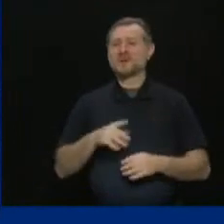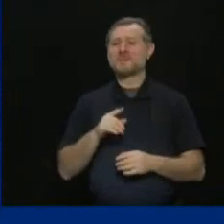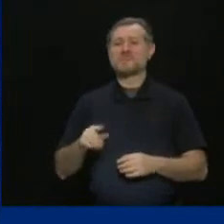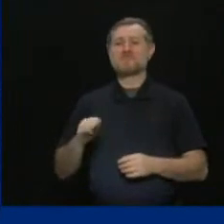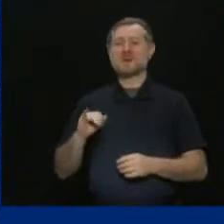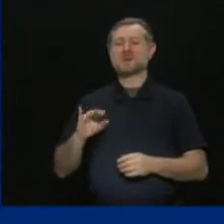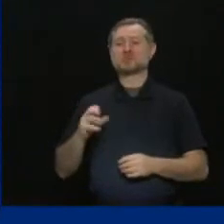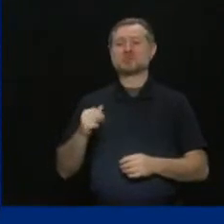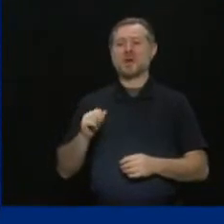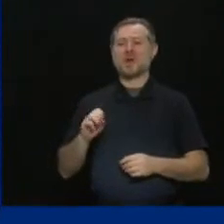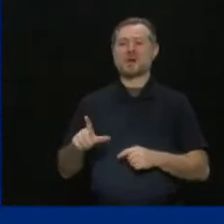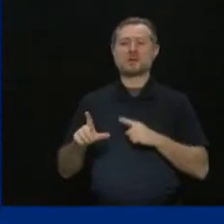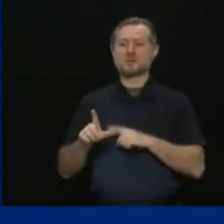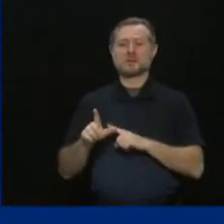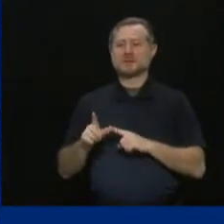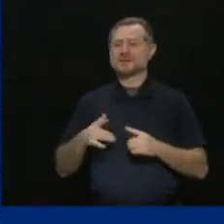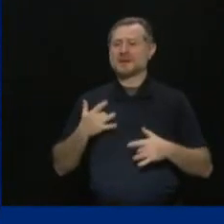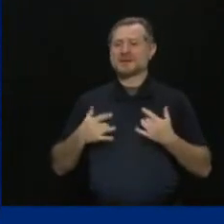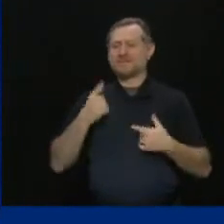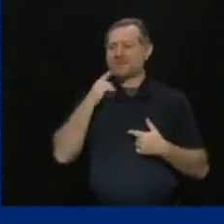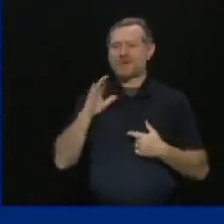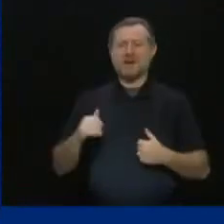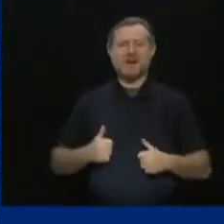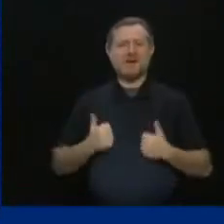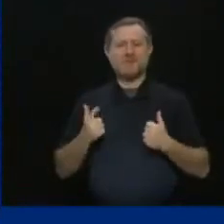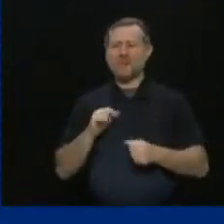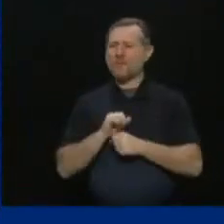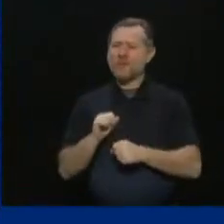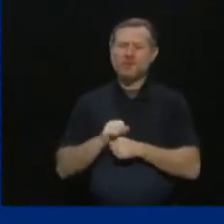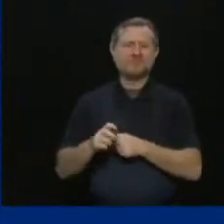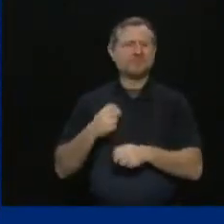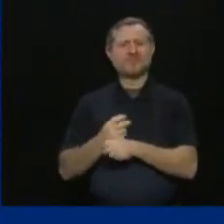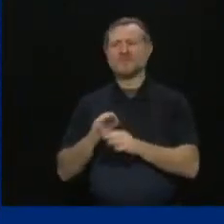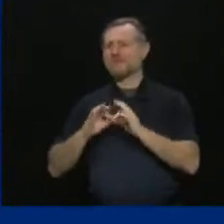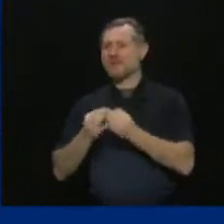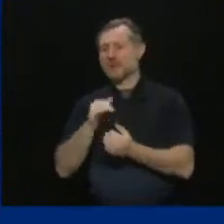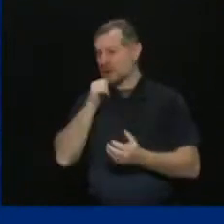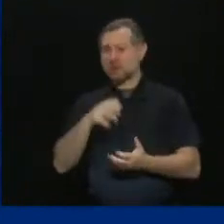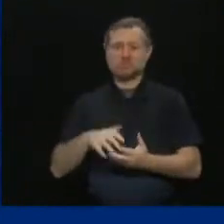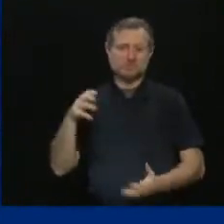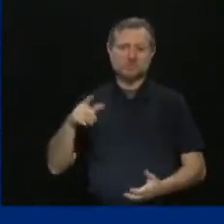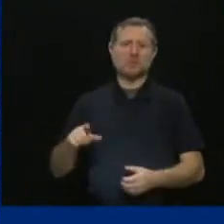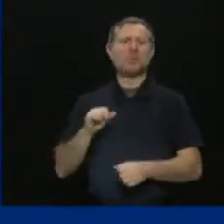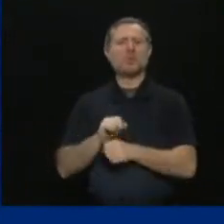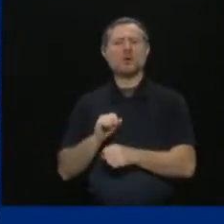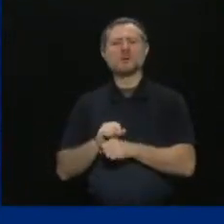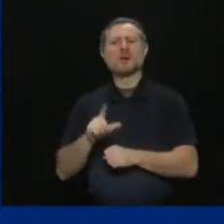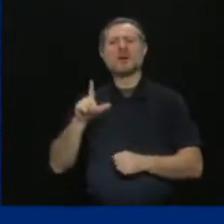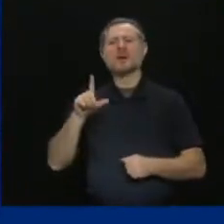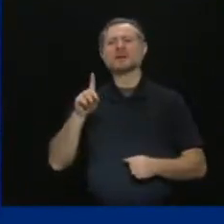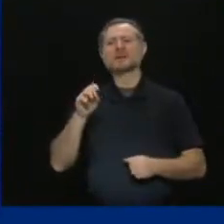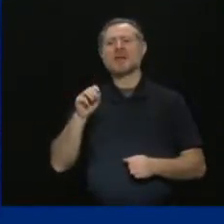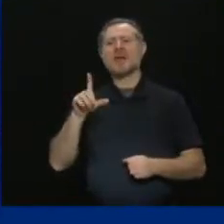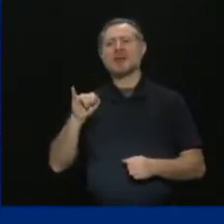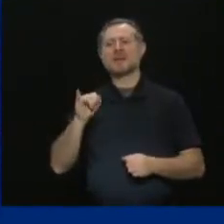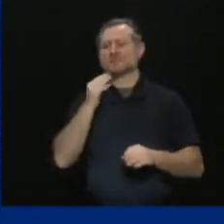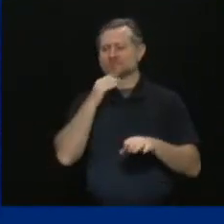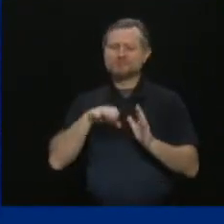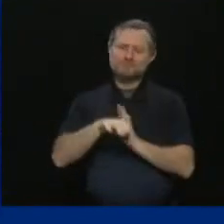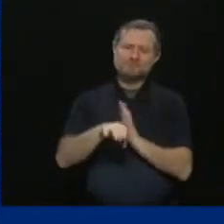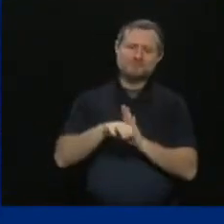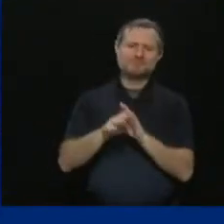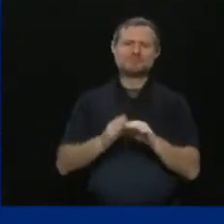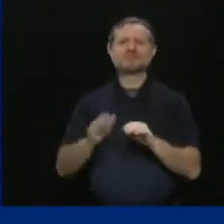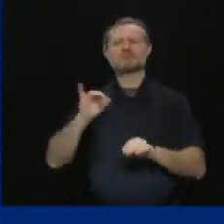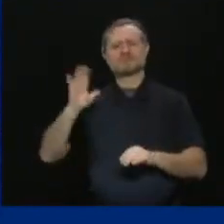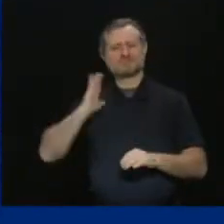for life. And he worked hard. His family didn't have a lot of money. He worked at a delicatessen, like I did. I worked at a deli. I worked